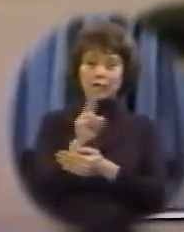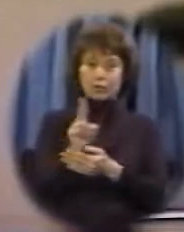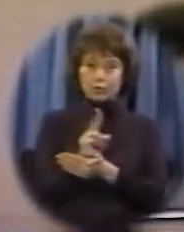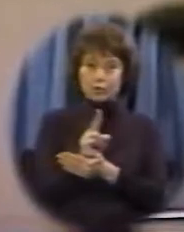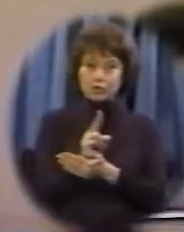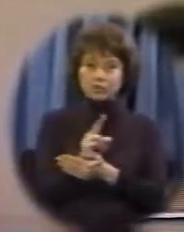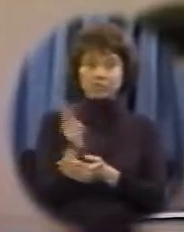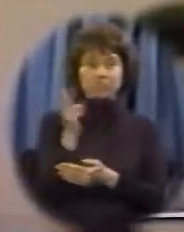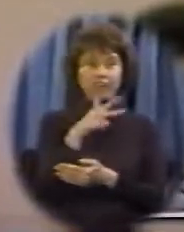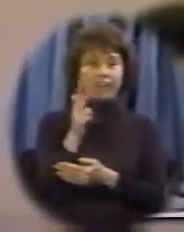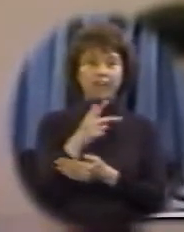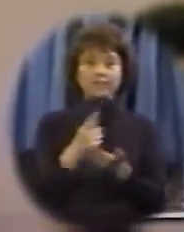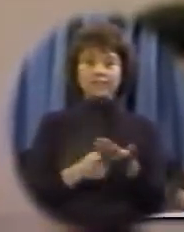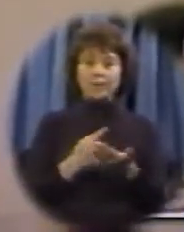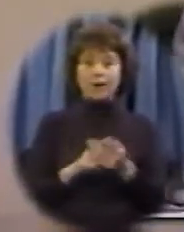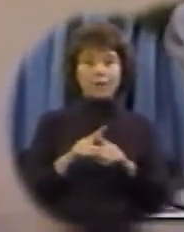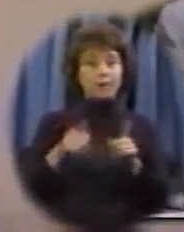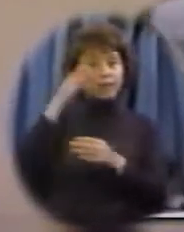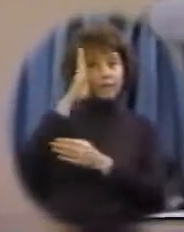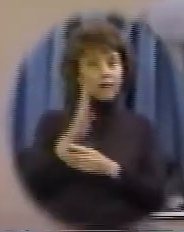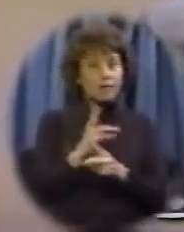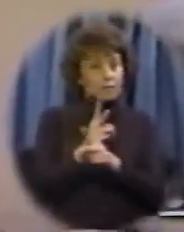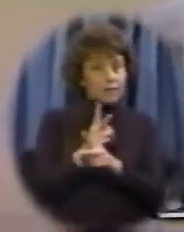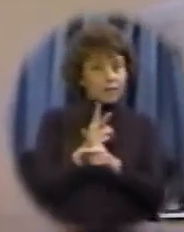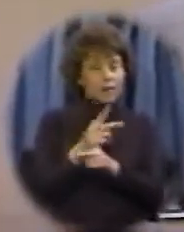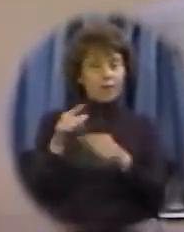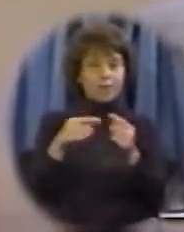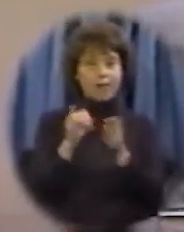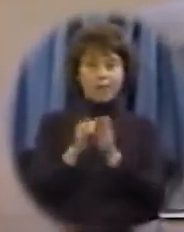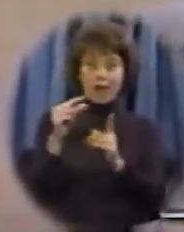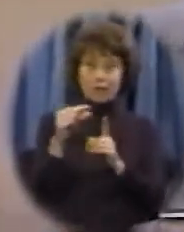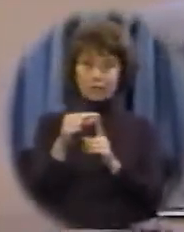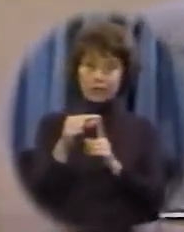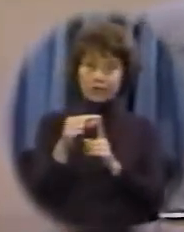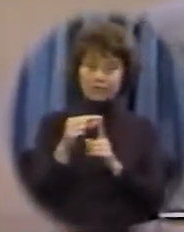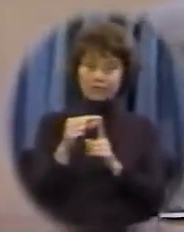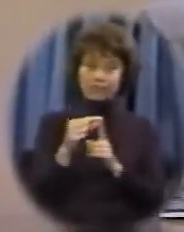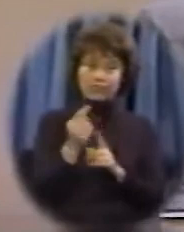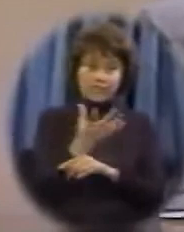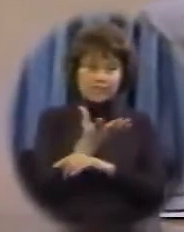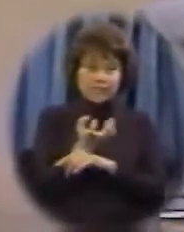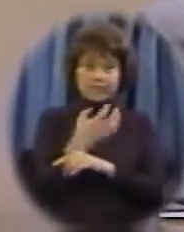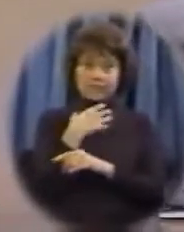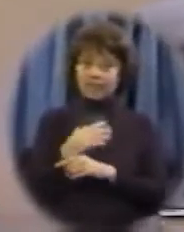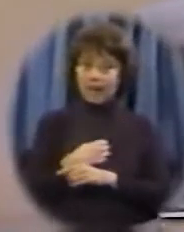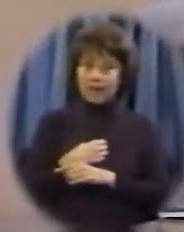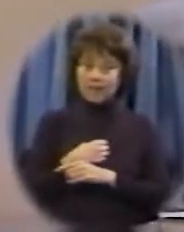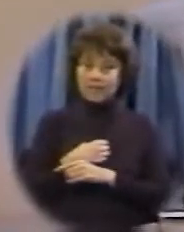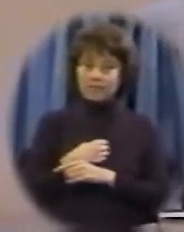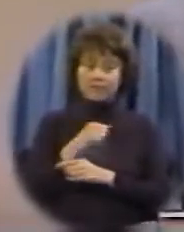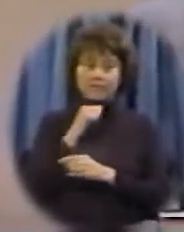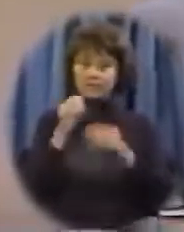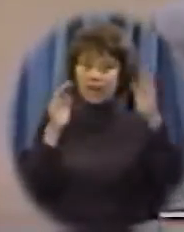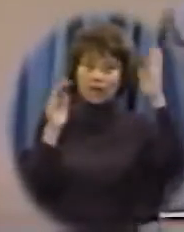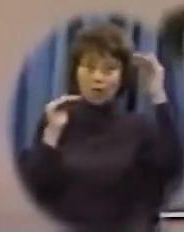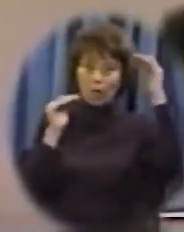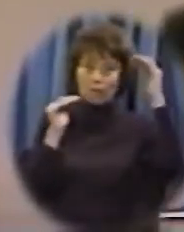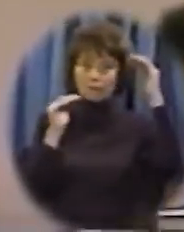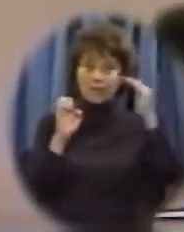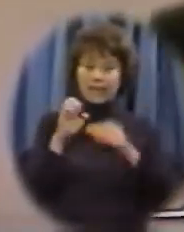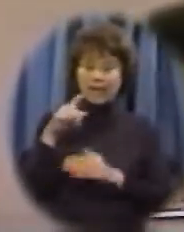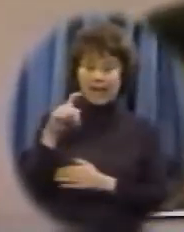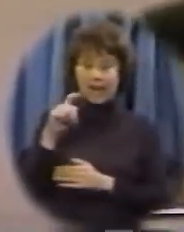greatest of care. Desire, no matter how strong that desire may be, is not hope. Mere expectation is not hope. Hope,